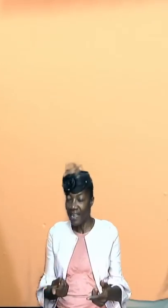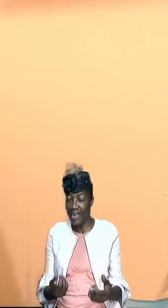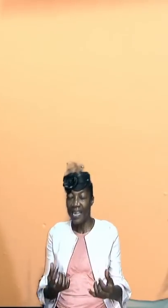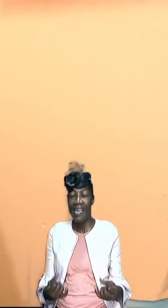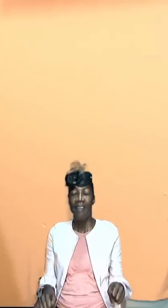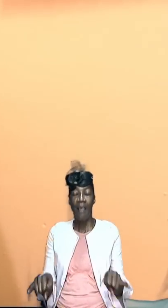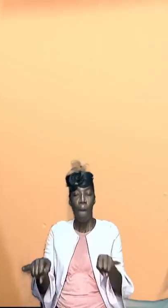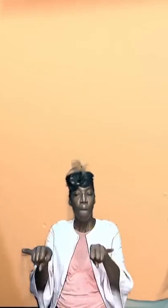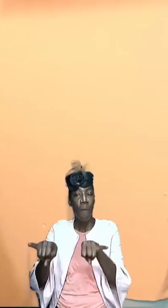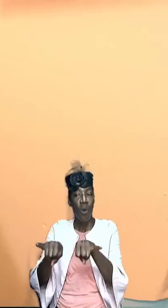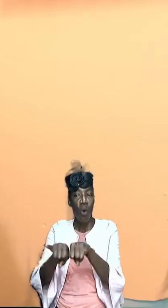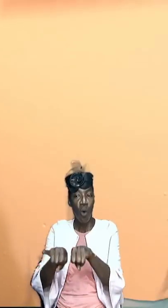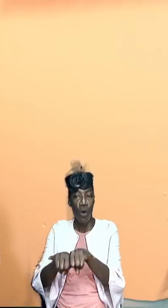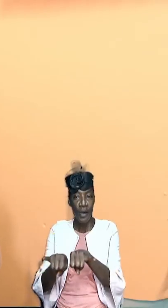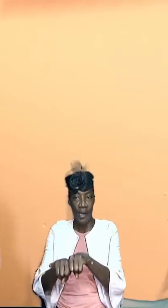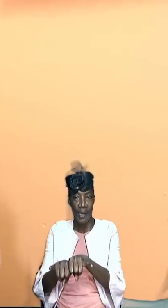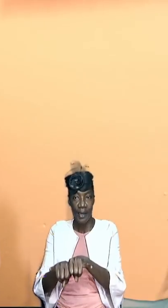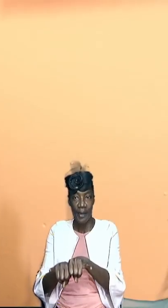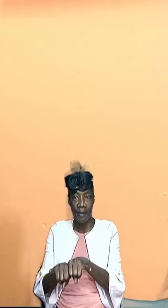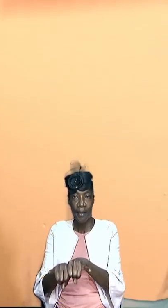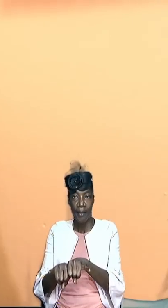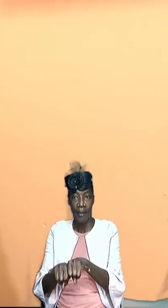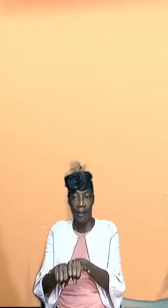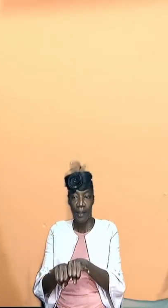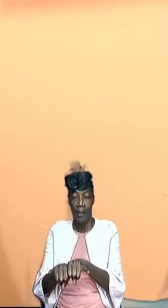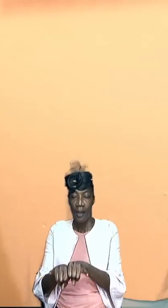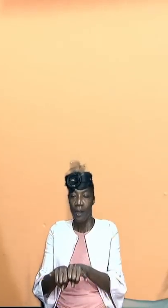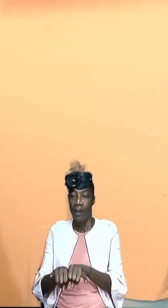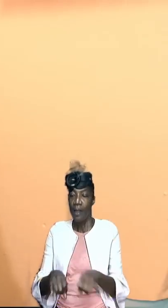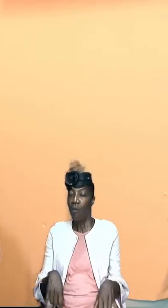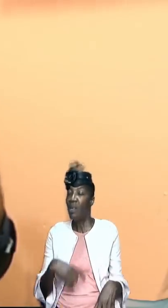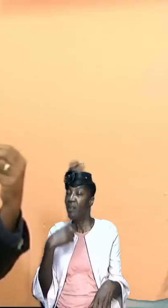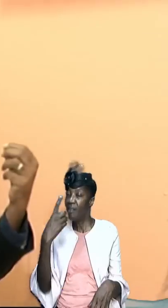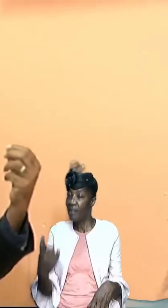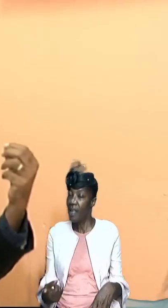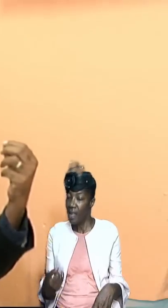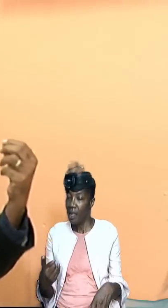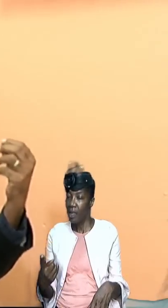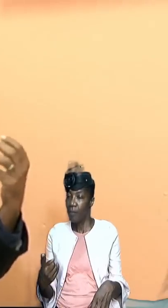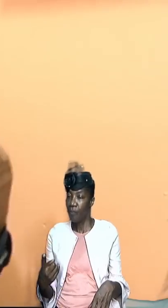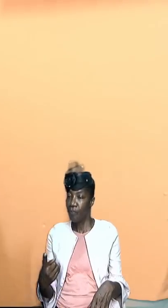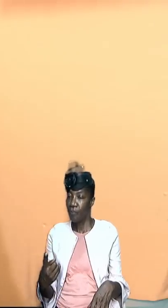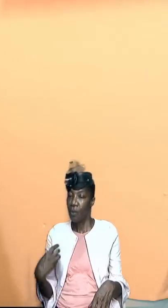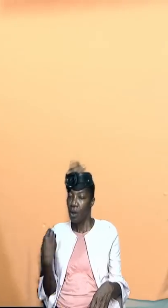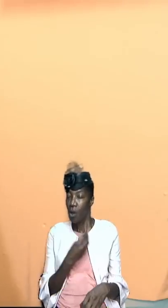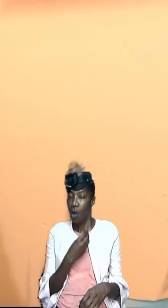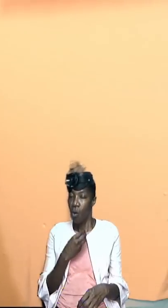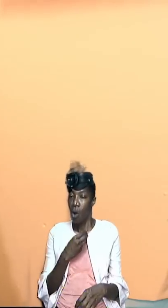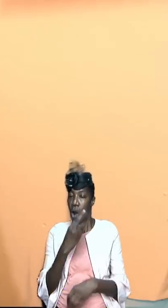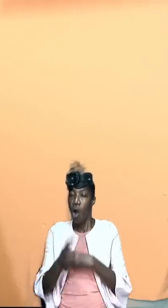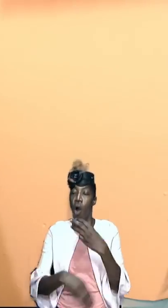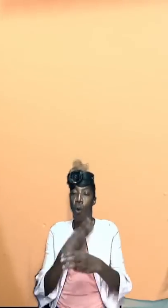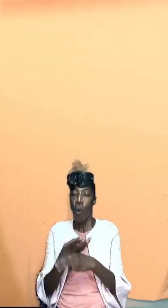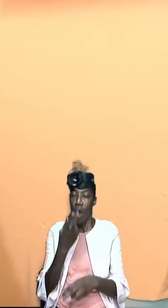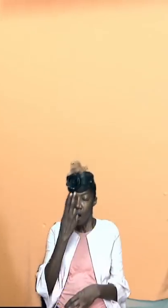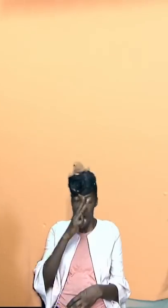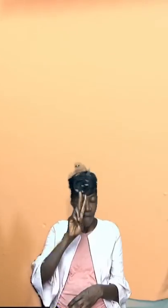important, brothers and sisters, that we establish our worldview,